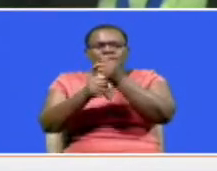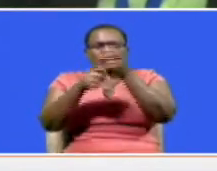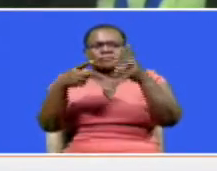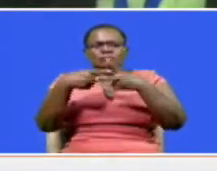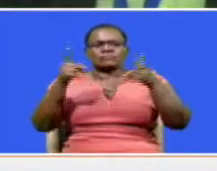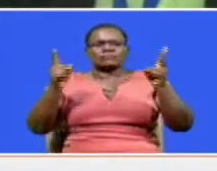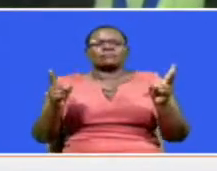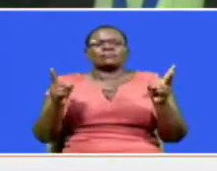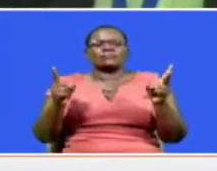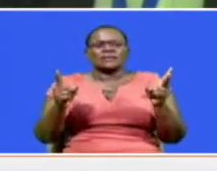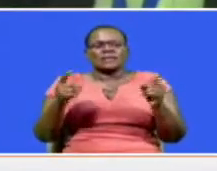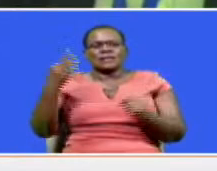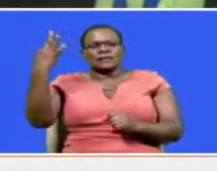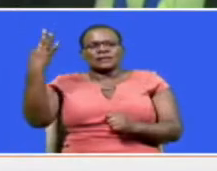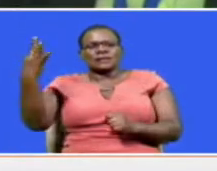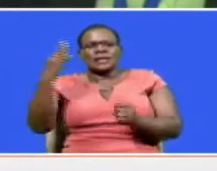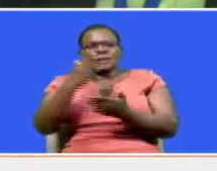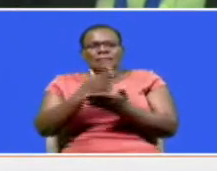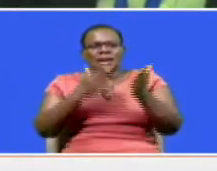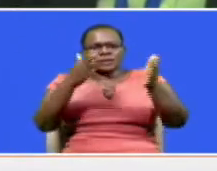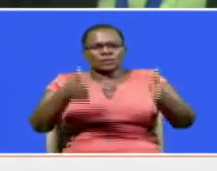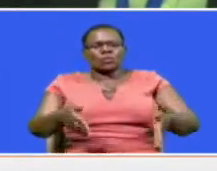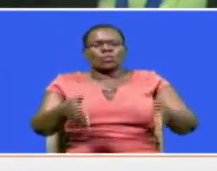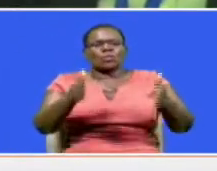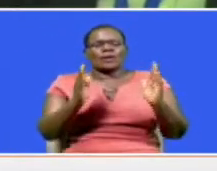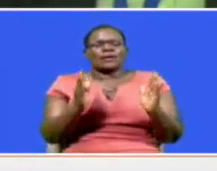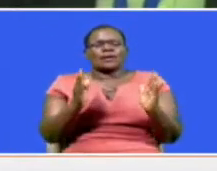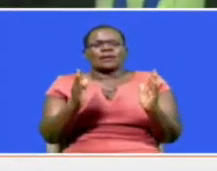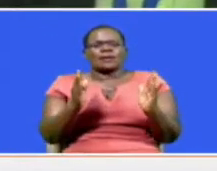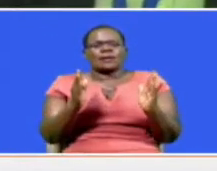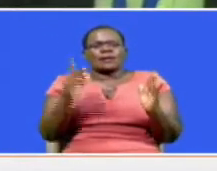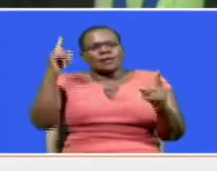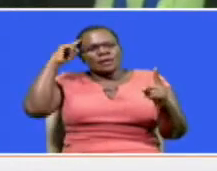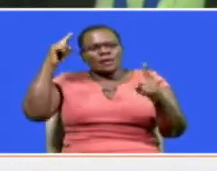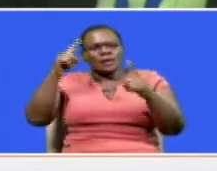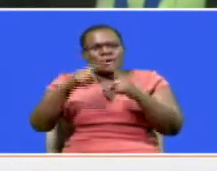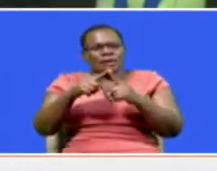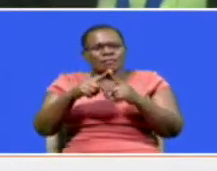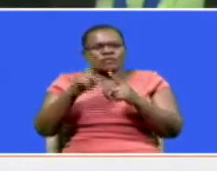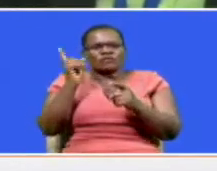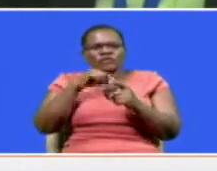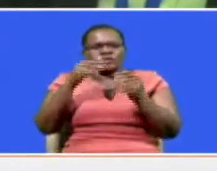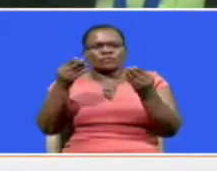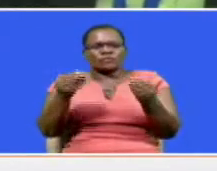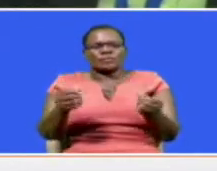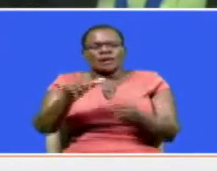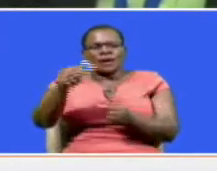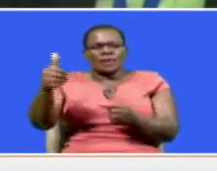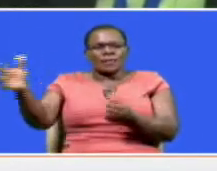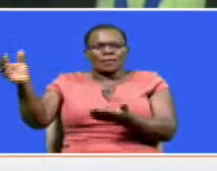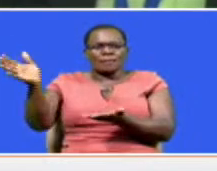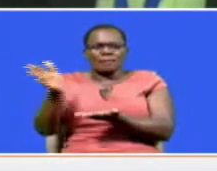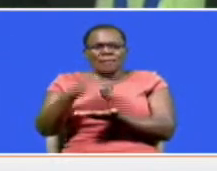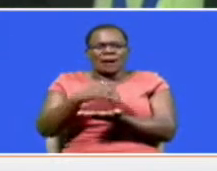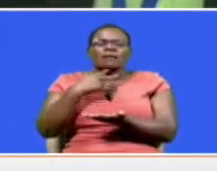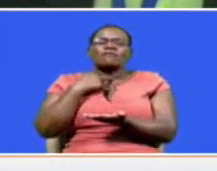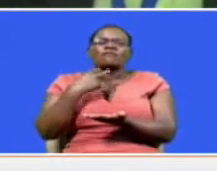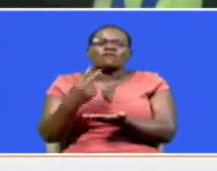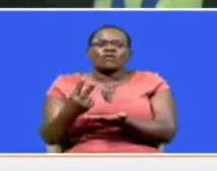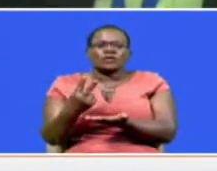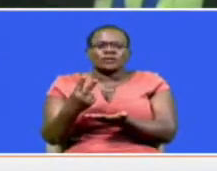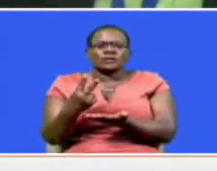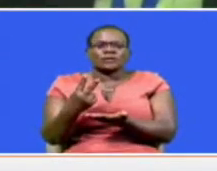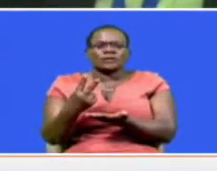commencement over three pathways towards conflict resolution and the restoration of the voice